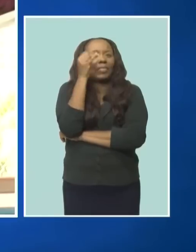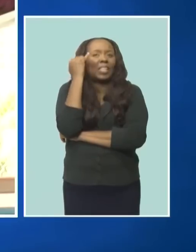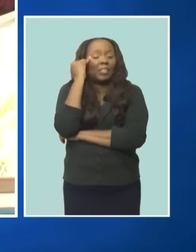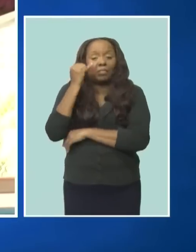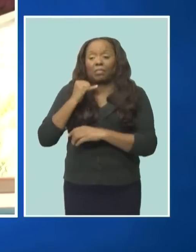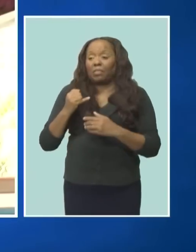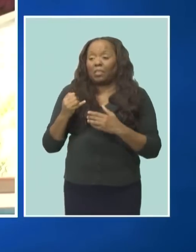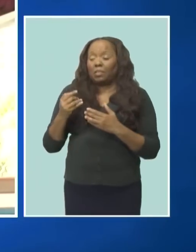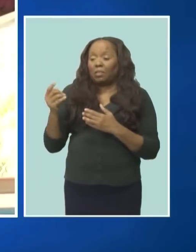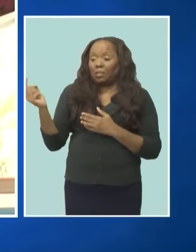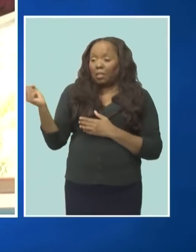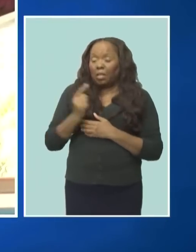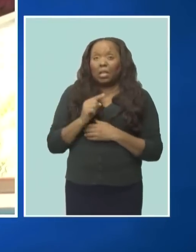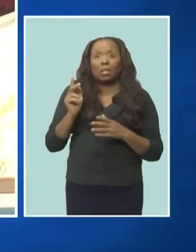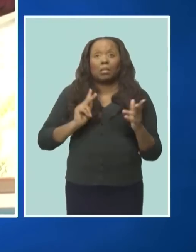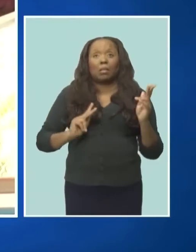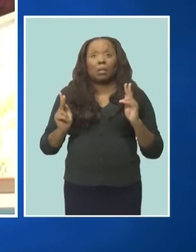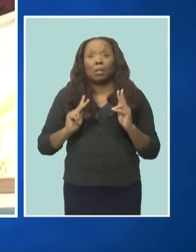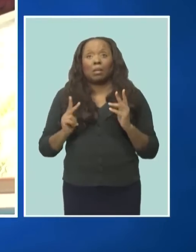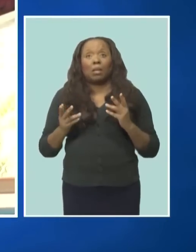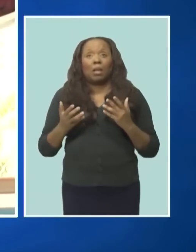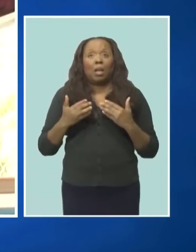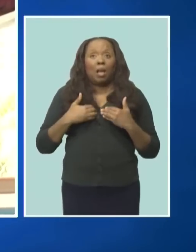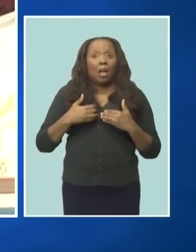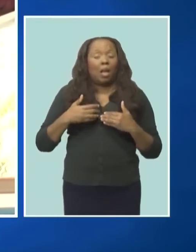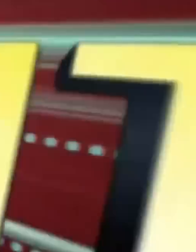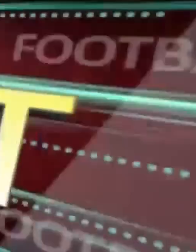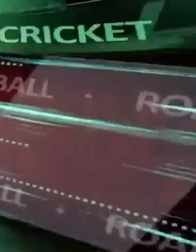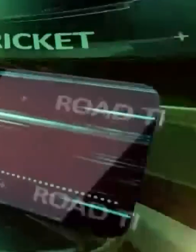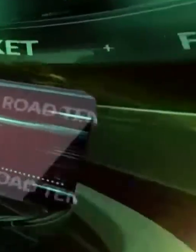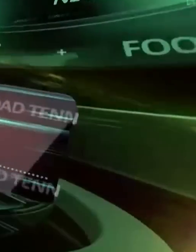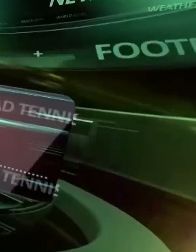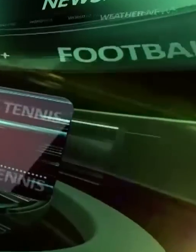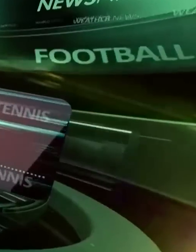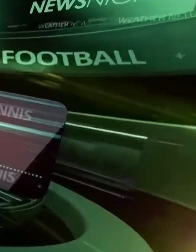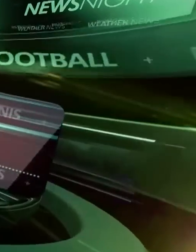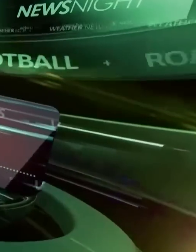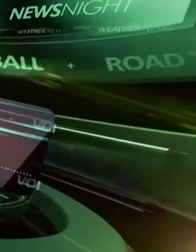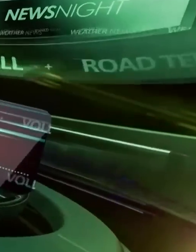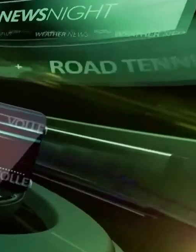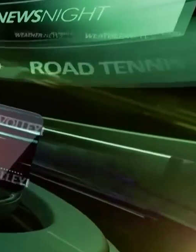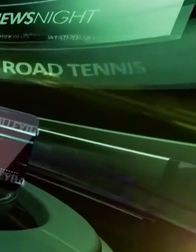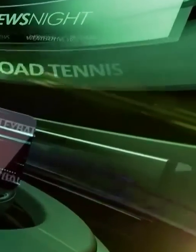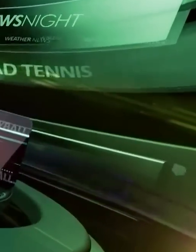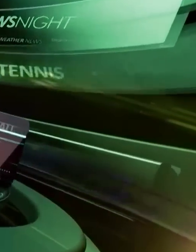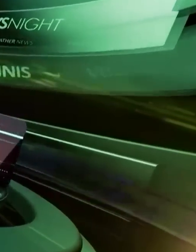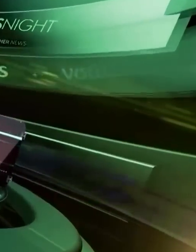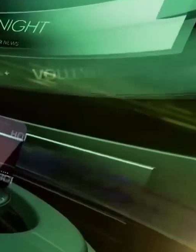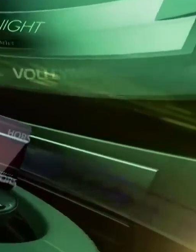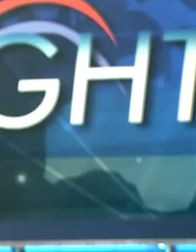have somebody that doing roast potatoes and some fried saltfish, you will buy it.